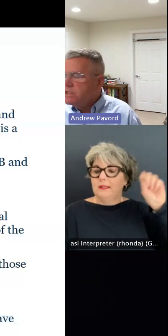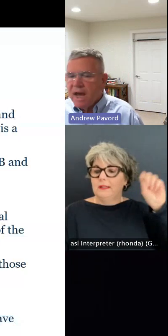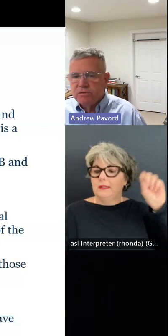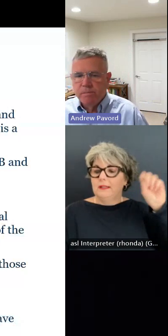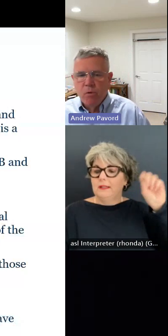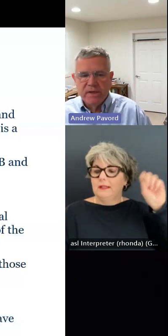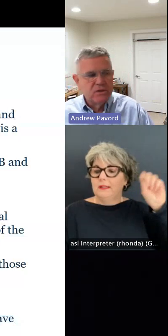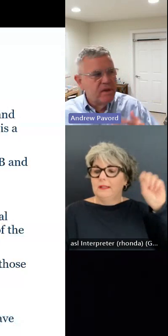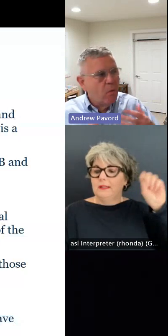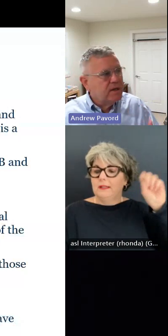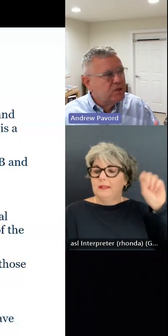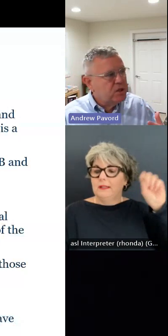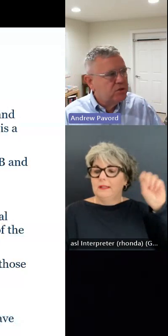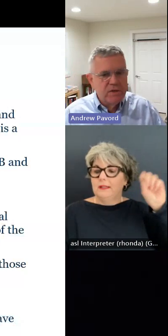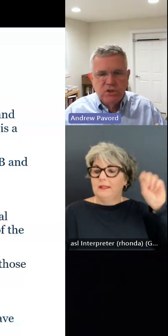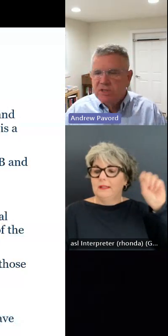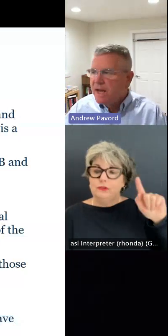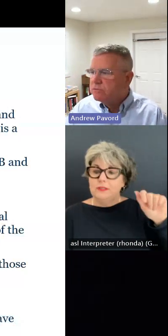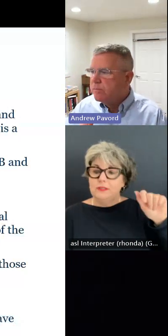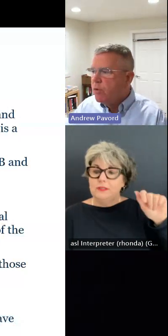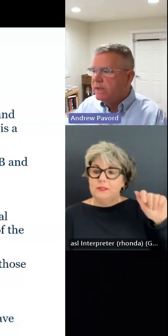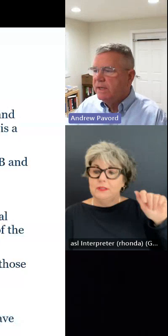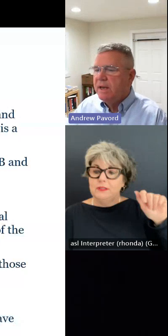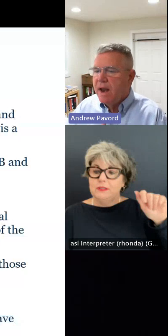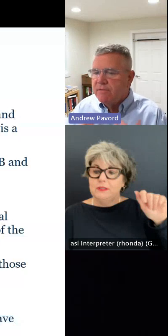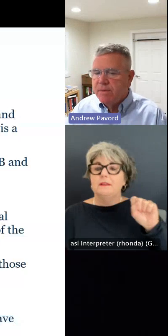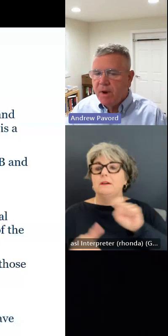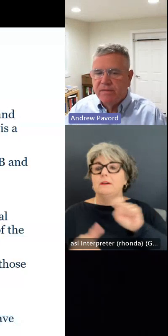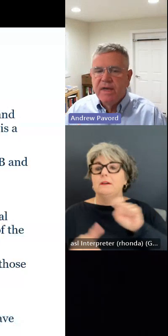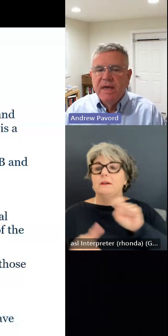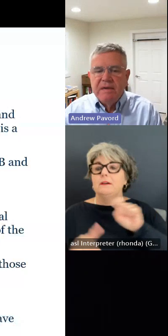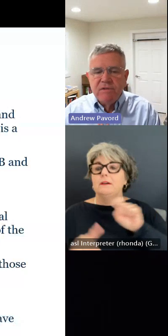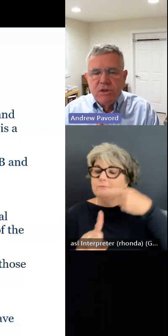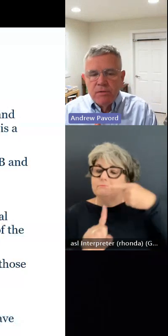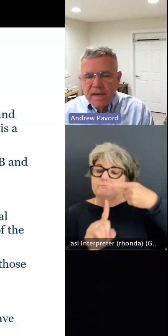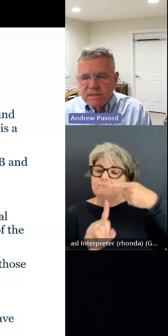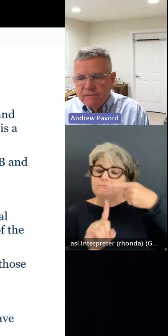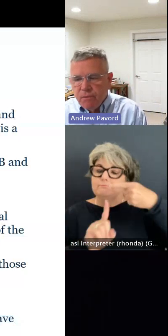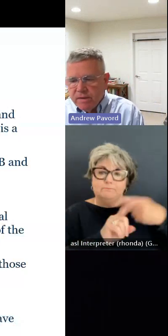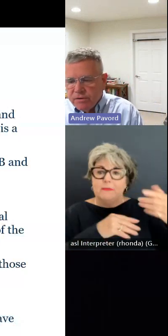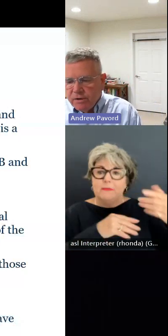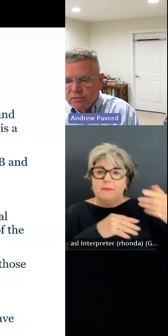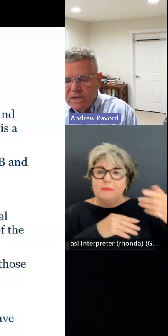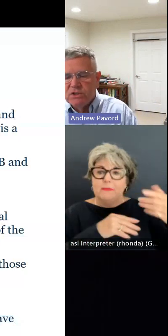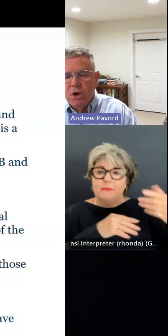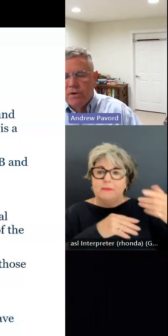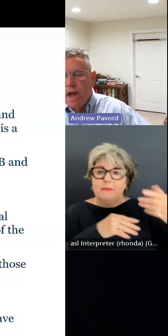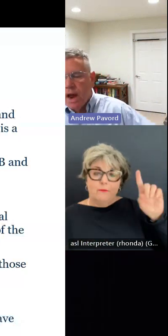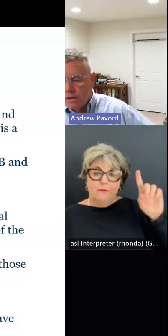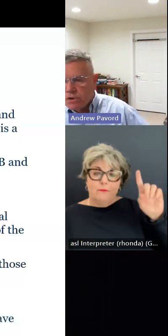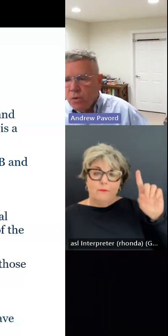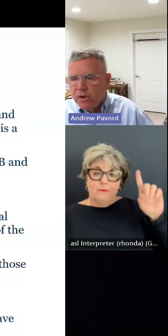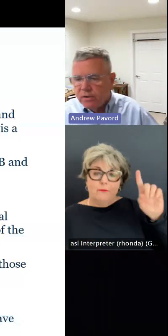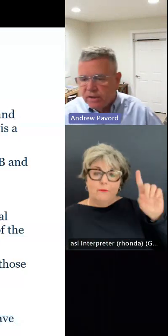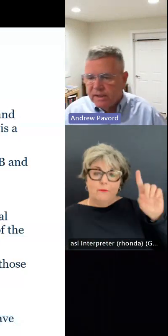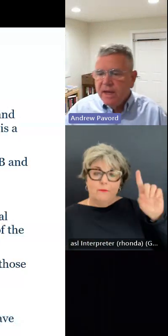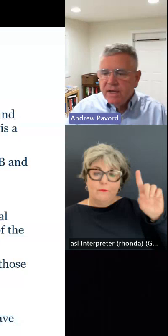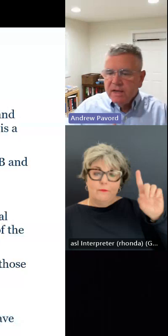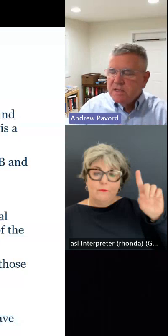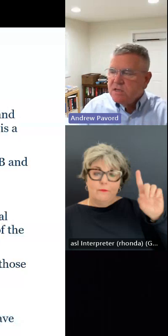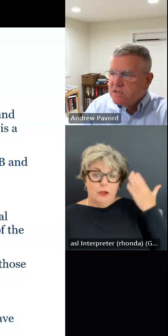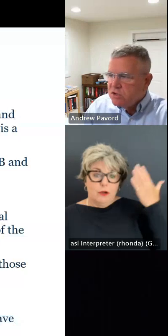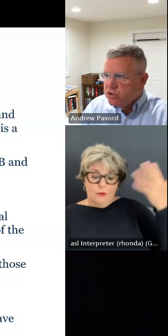Monthly GTAS reporting. So they want you to do the GTAS reporting every month. Even though the SF-133s go to Congress